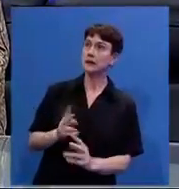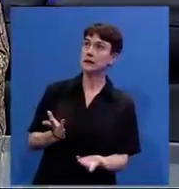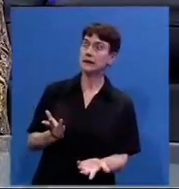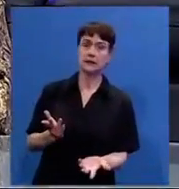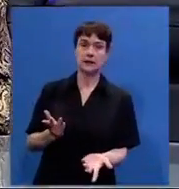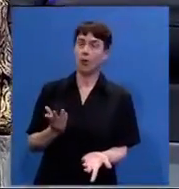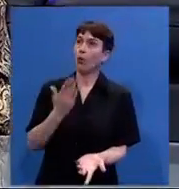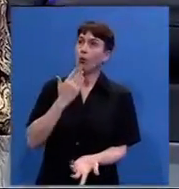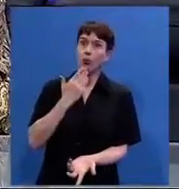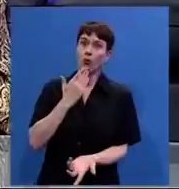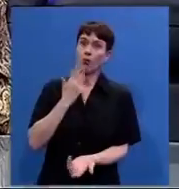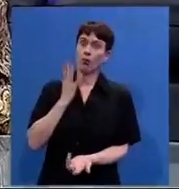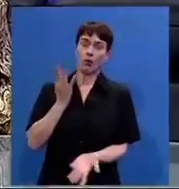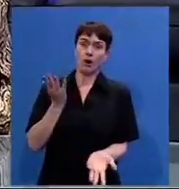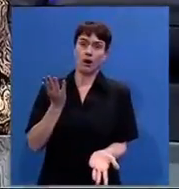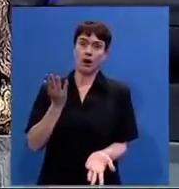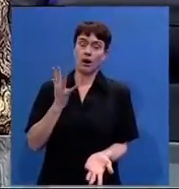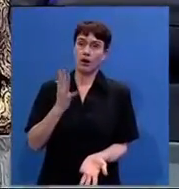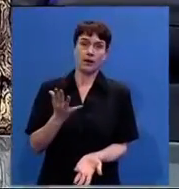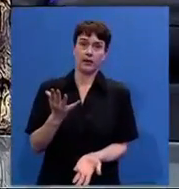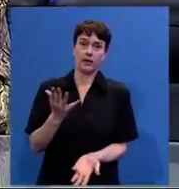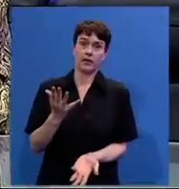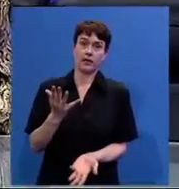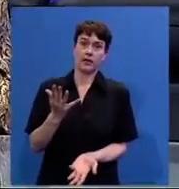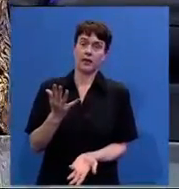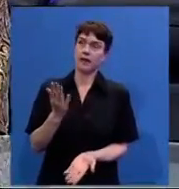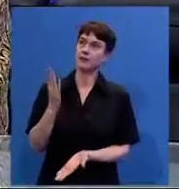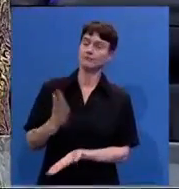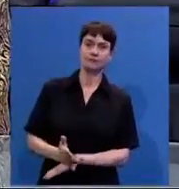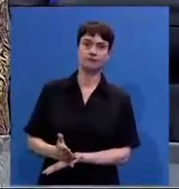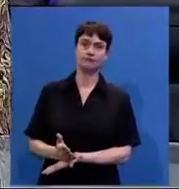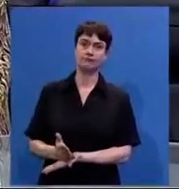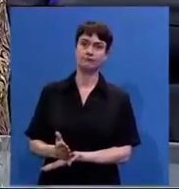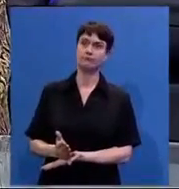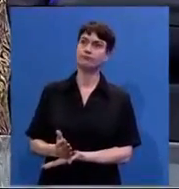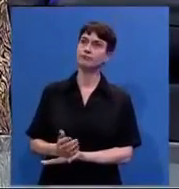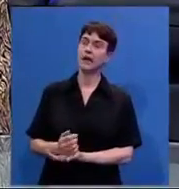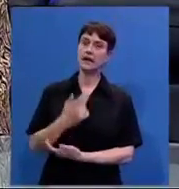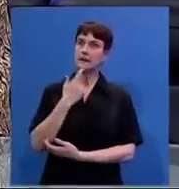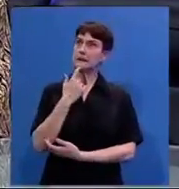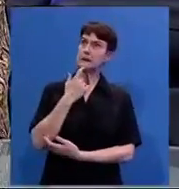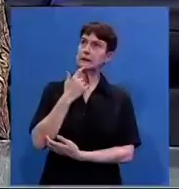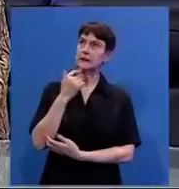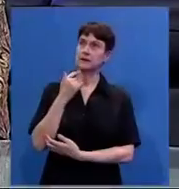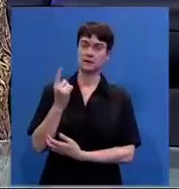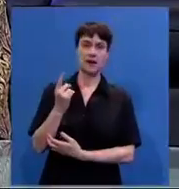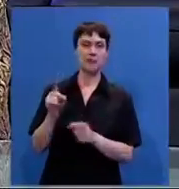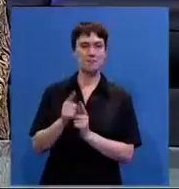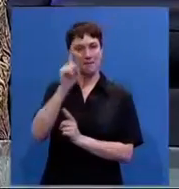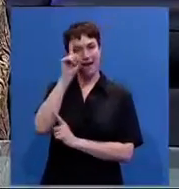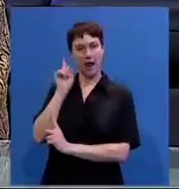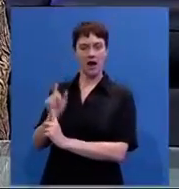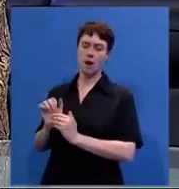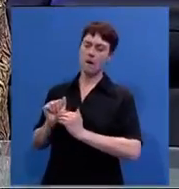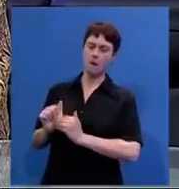who are we going to truly pick as the new leader that can actually